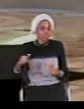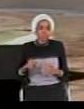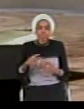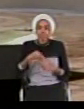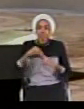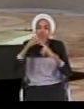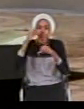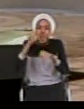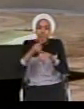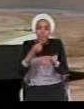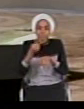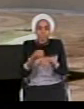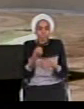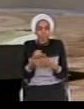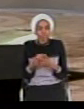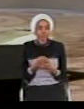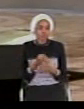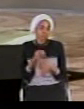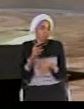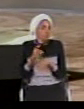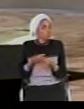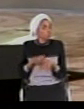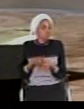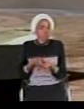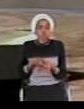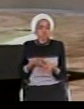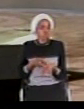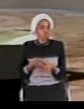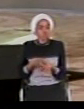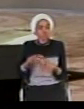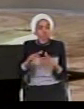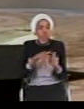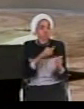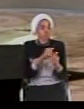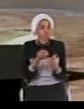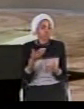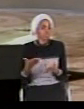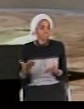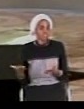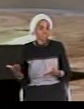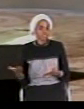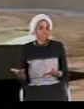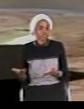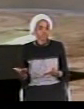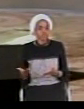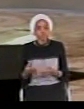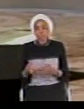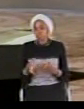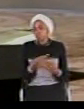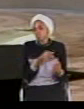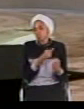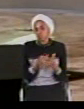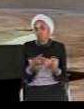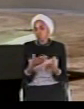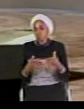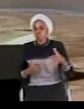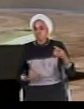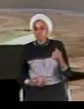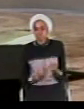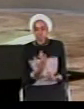stones, wood, combustible material, destructible